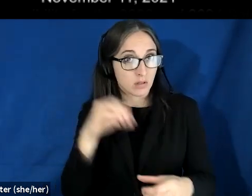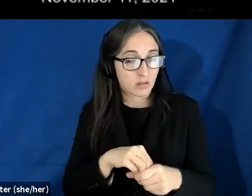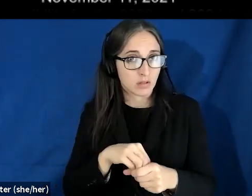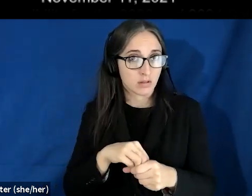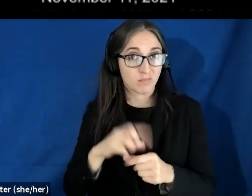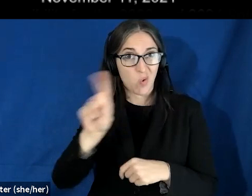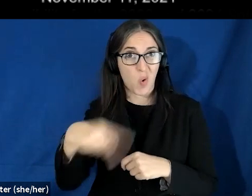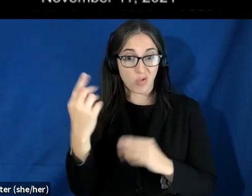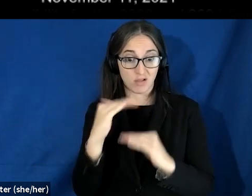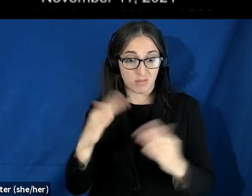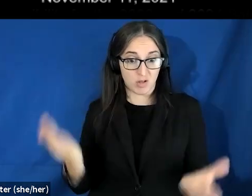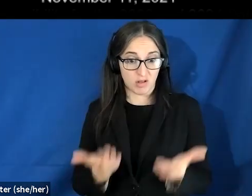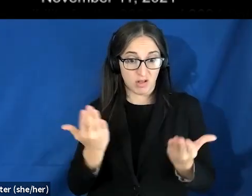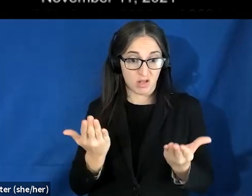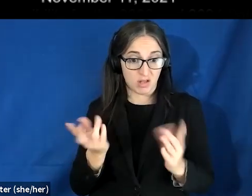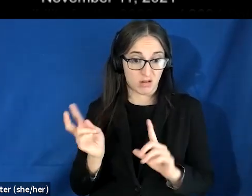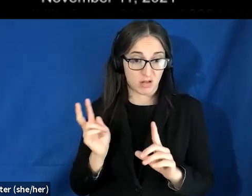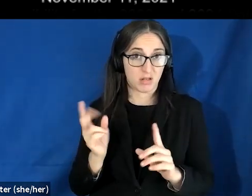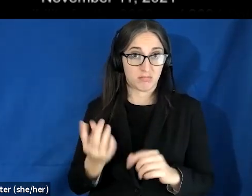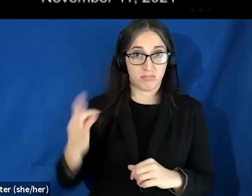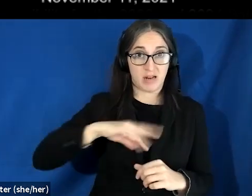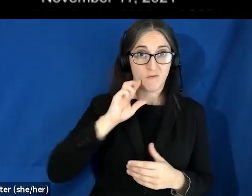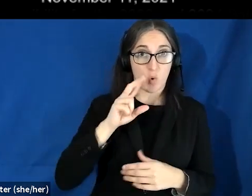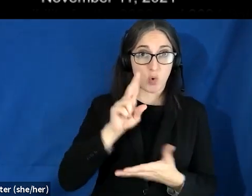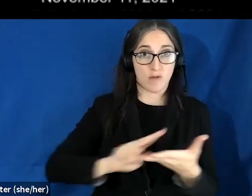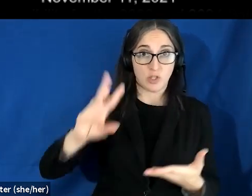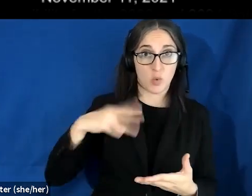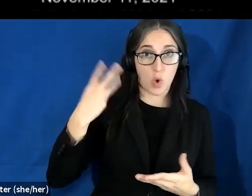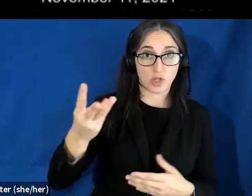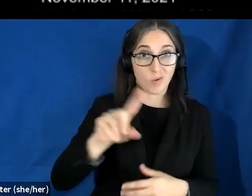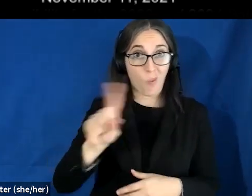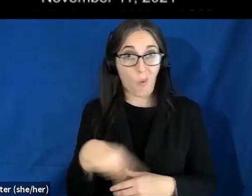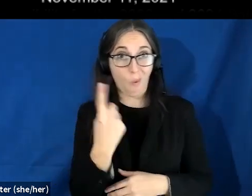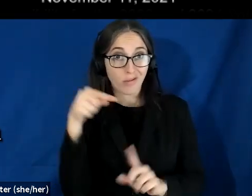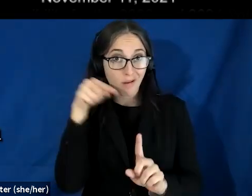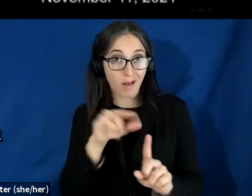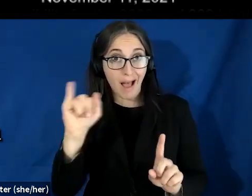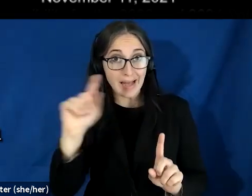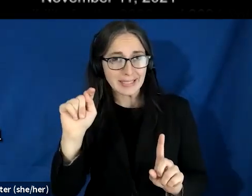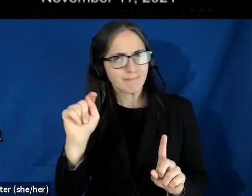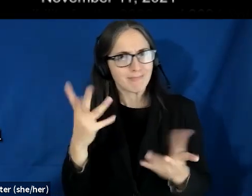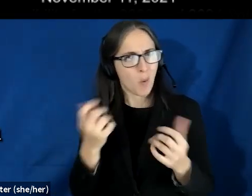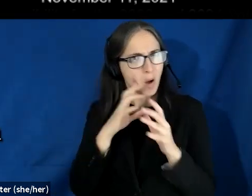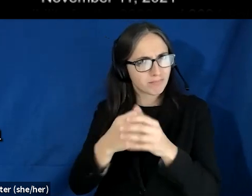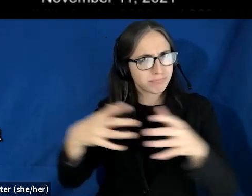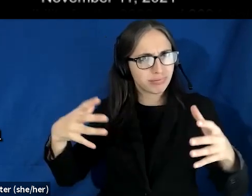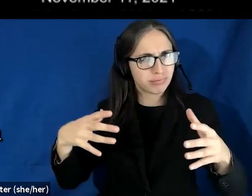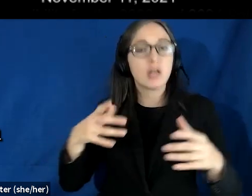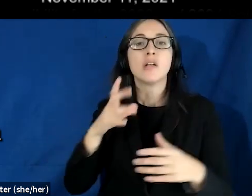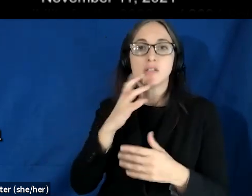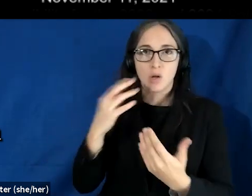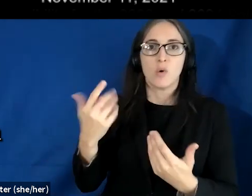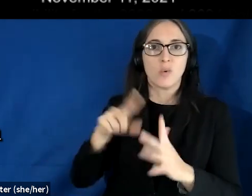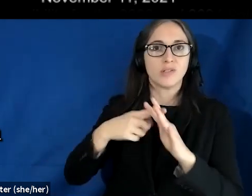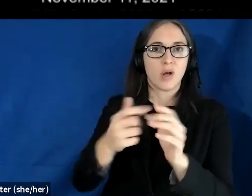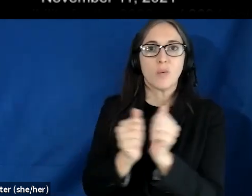of Washington and beyond just dealing with IT. So we started with a grant from the National Science Foundation and continue